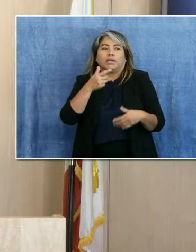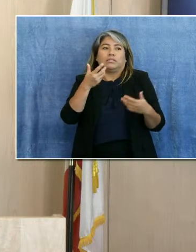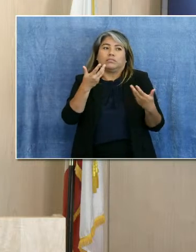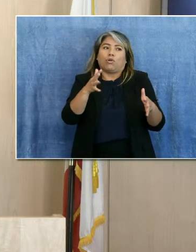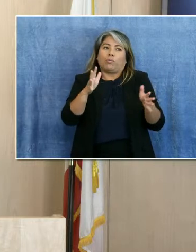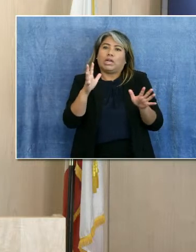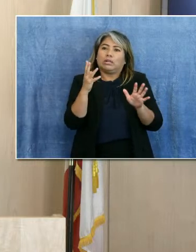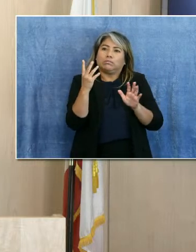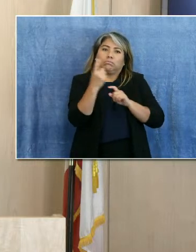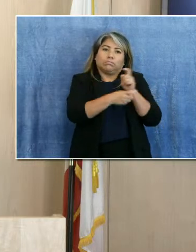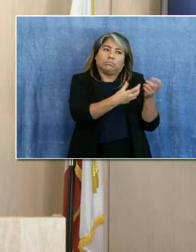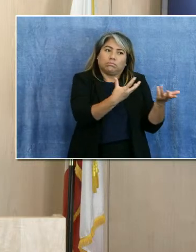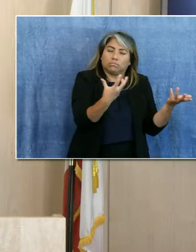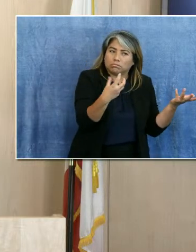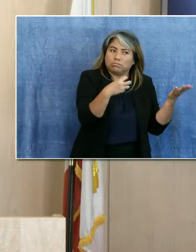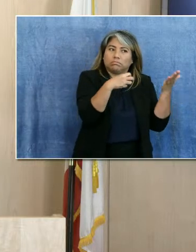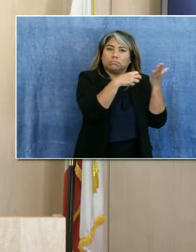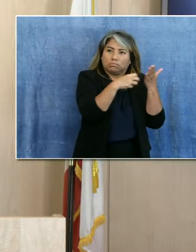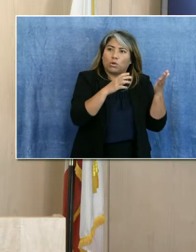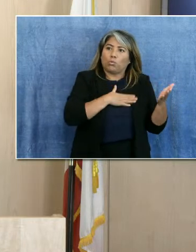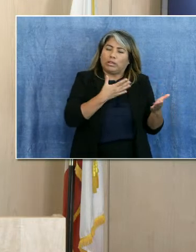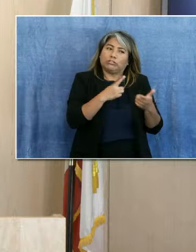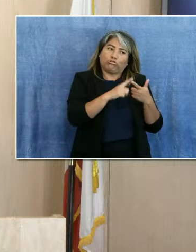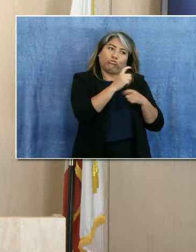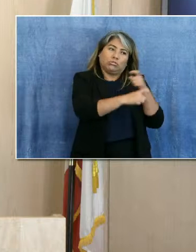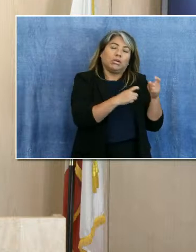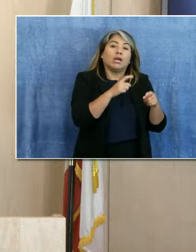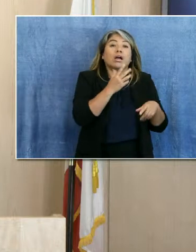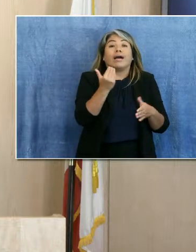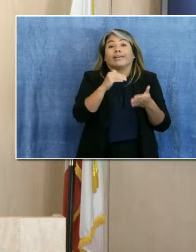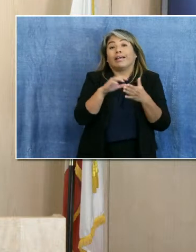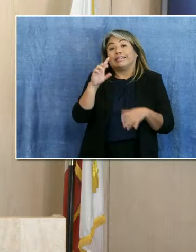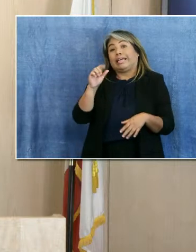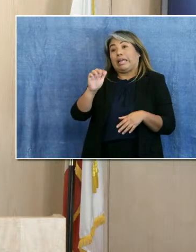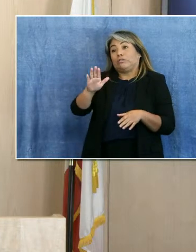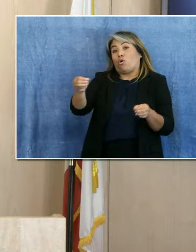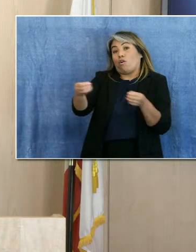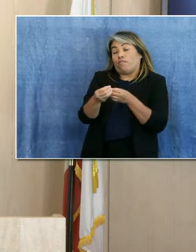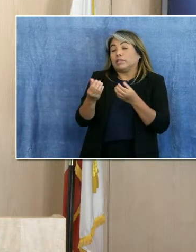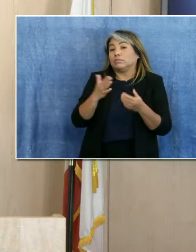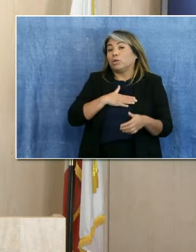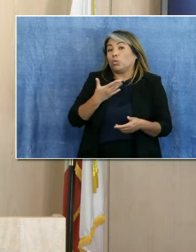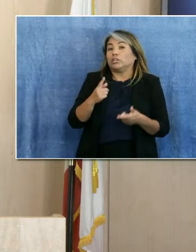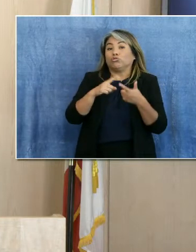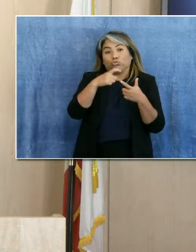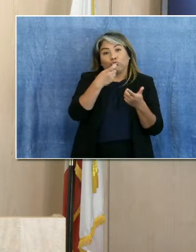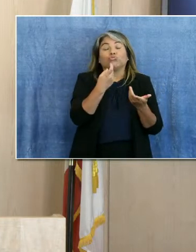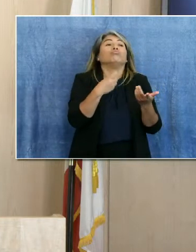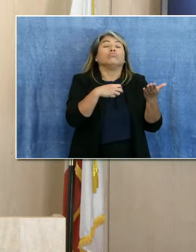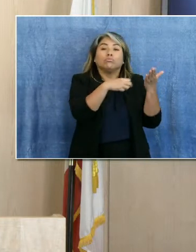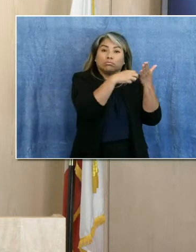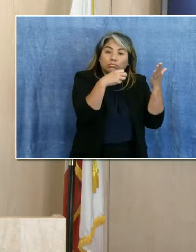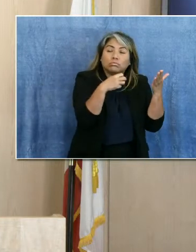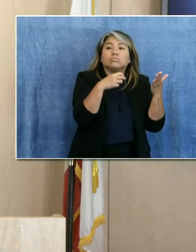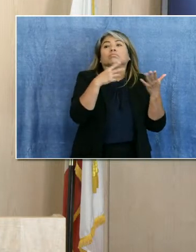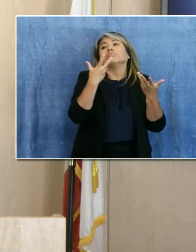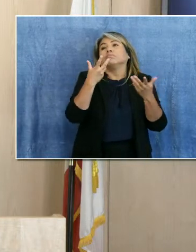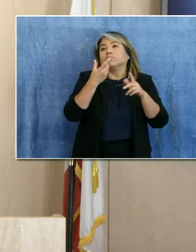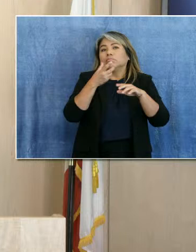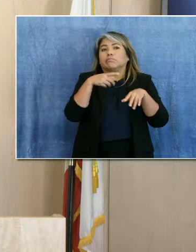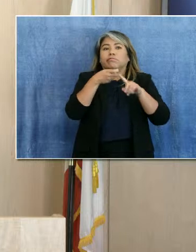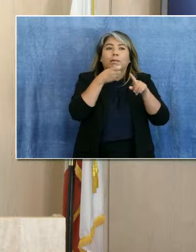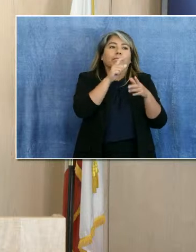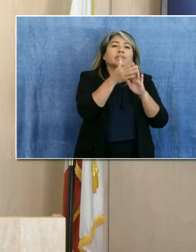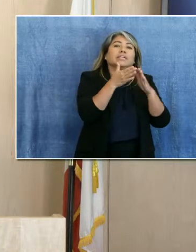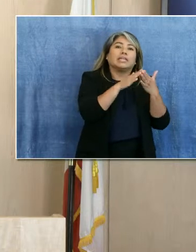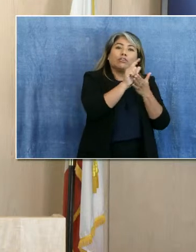occur, will be willing to issue citations. And again, the DA has been willing to charge those citations, and we've gotten indications from the city attorney they will be as well.